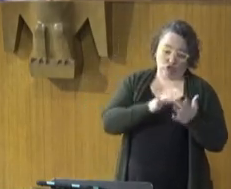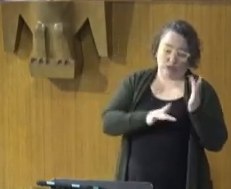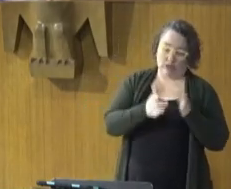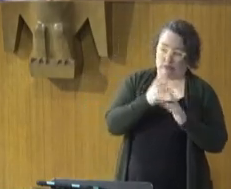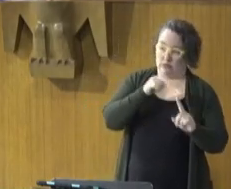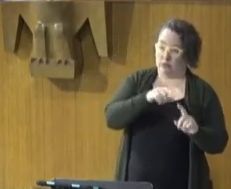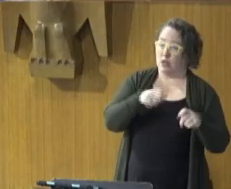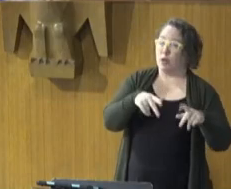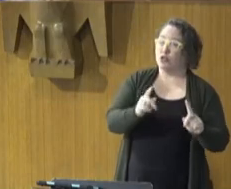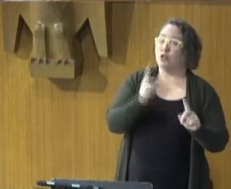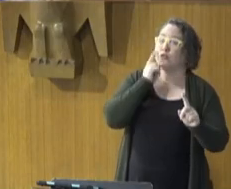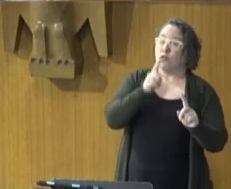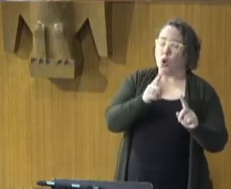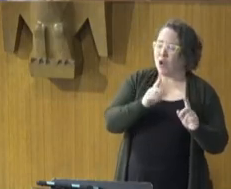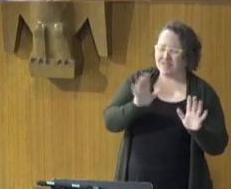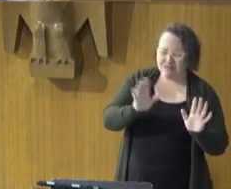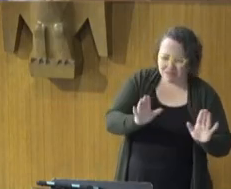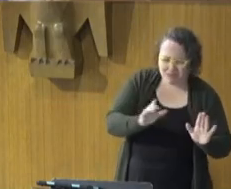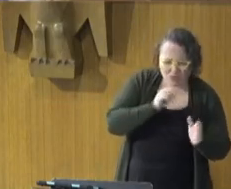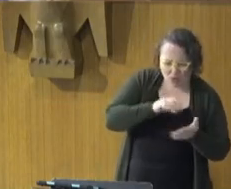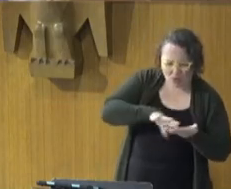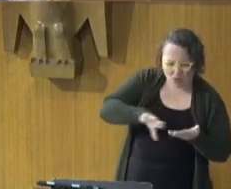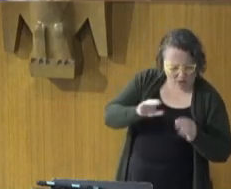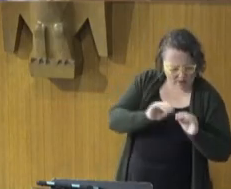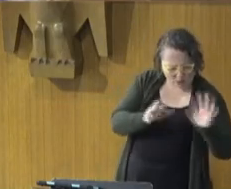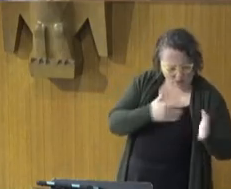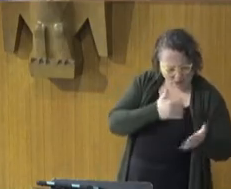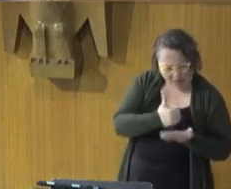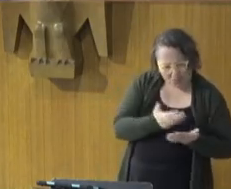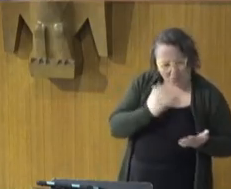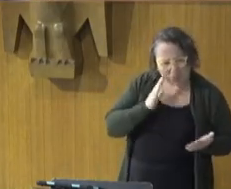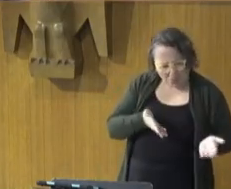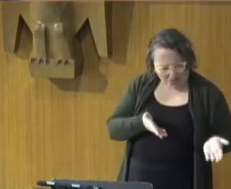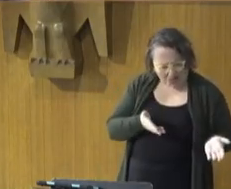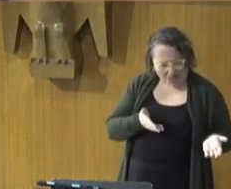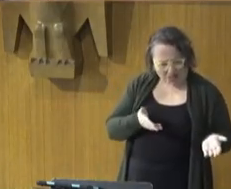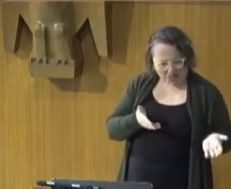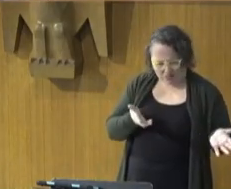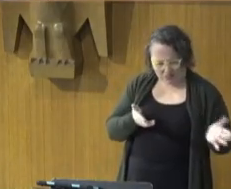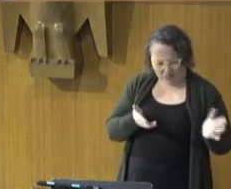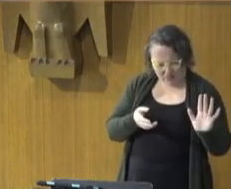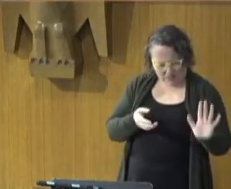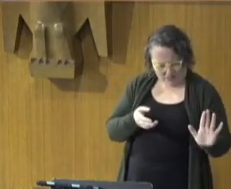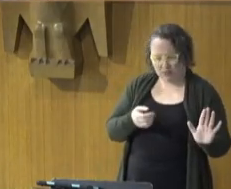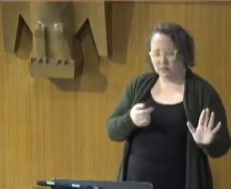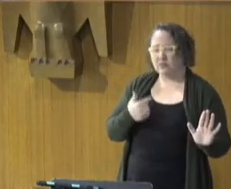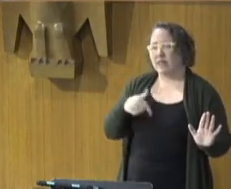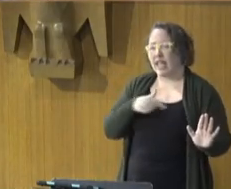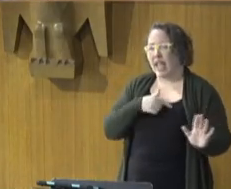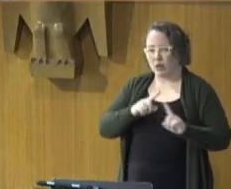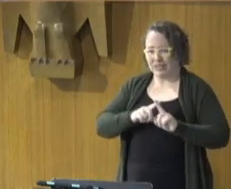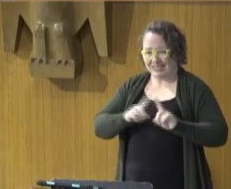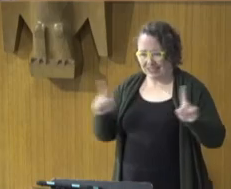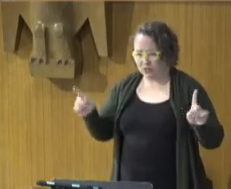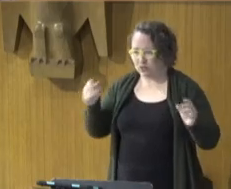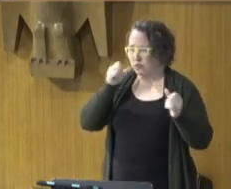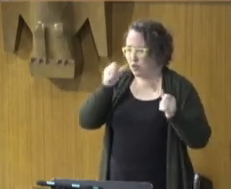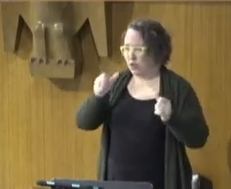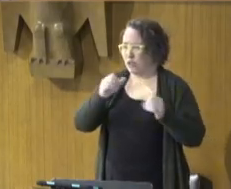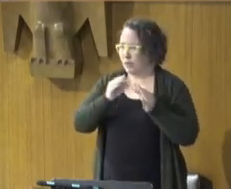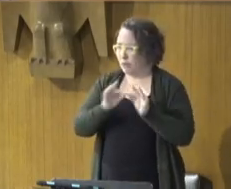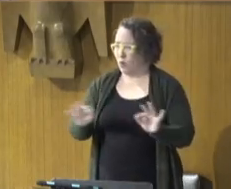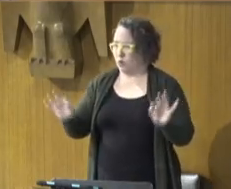don't turn her away. Of course I'll help this Canaanite woman. Our ethnic differences don't matter at